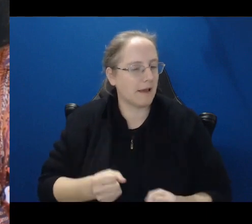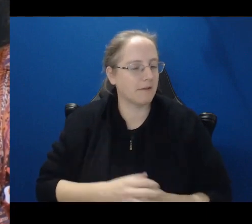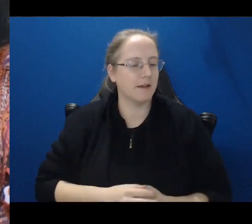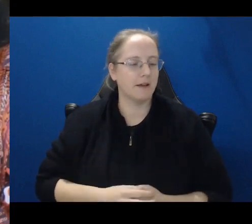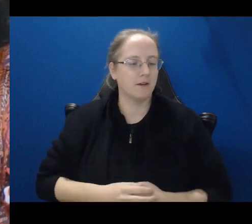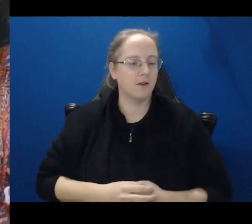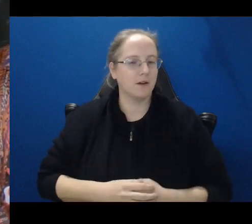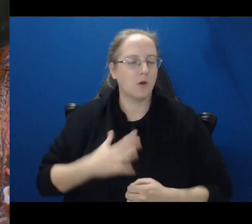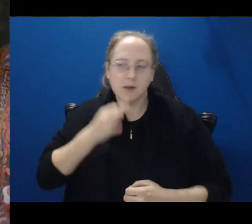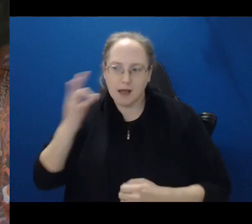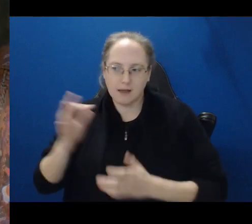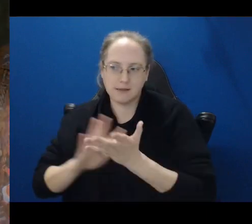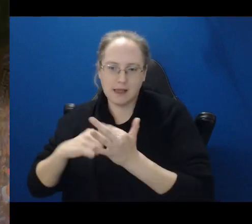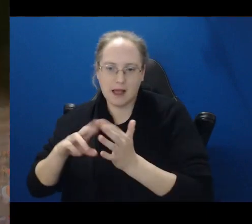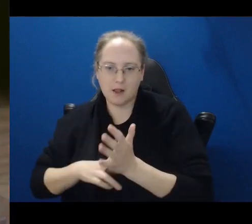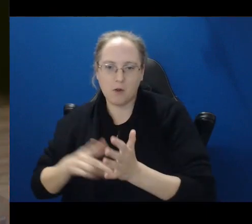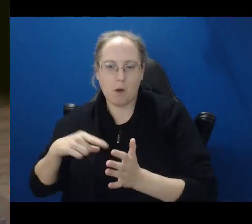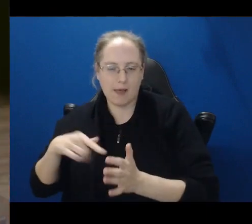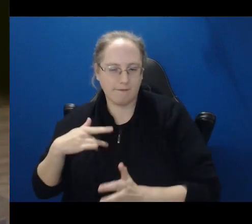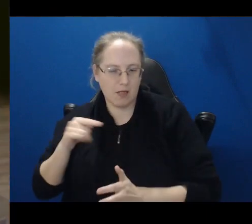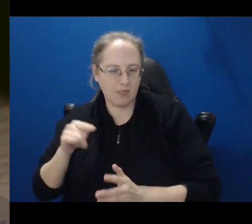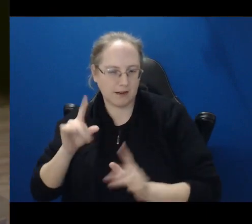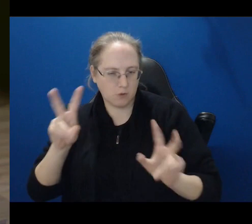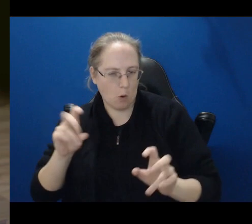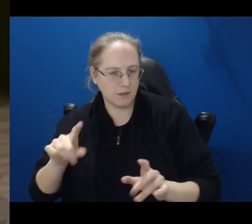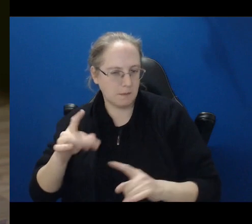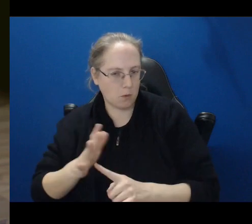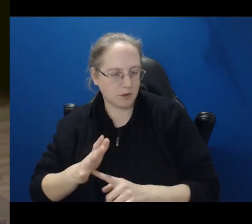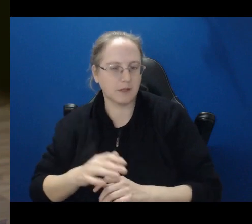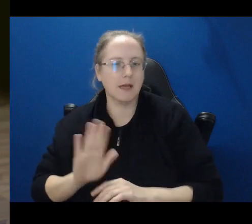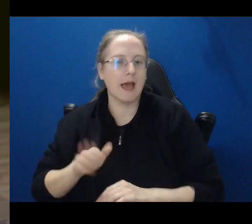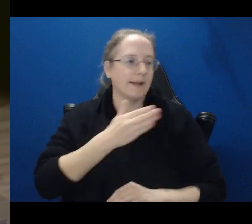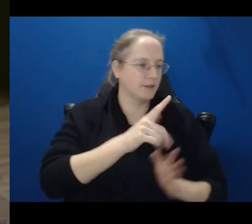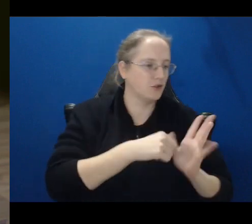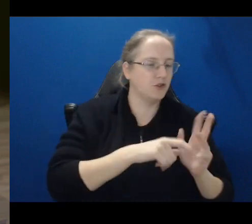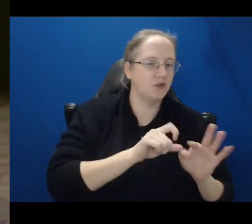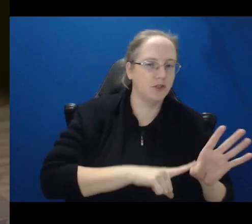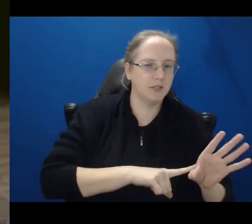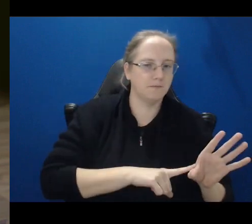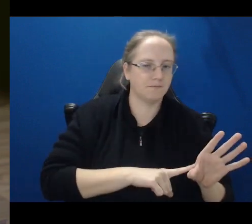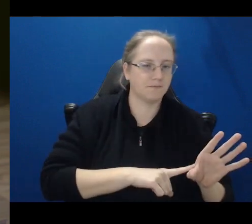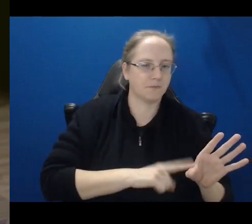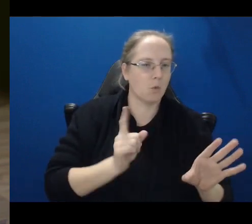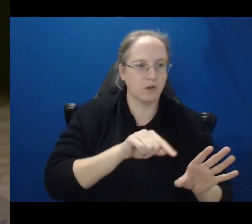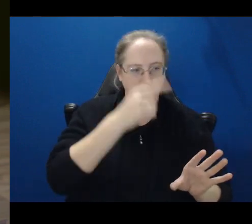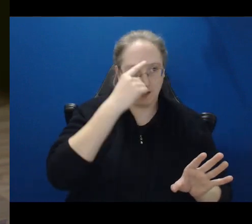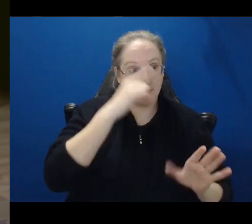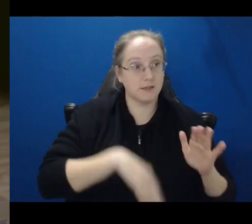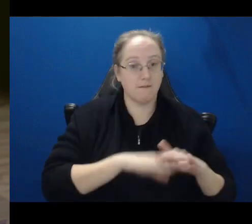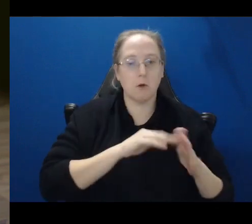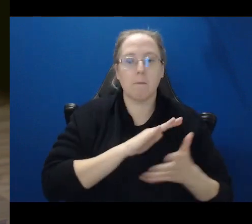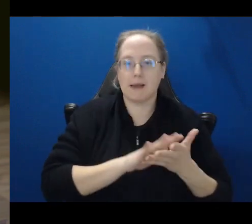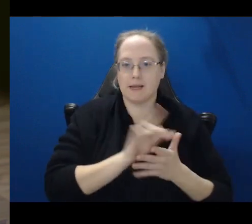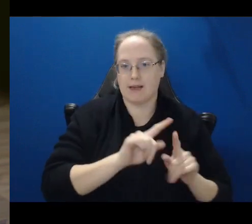to you? And Judy, you know, what do you see as kind of like the full implication of that